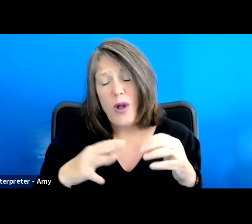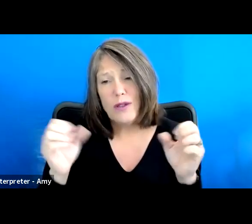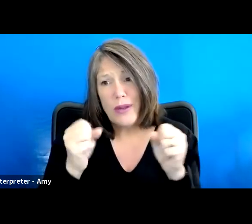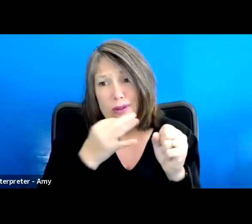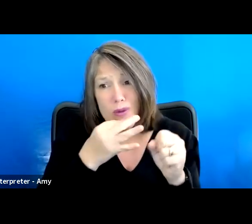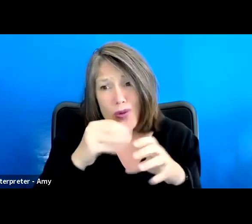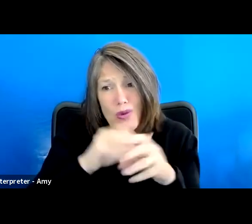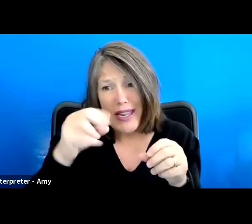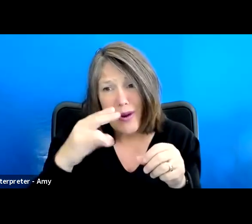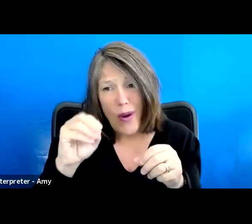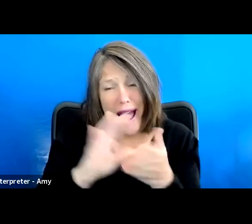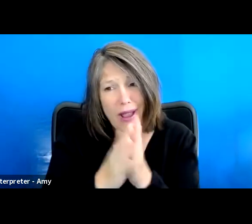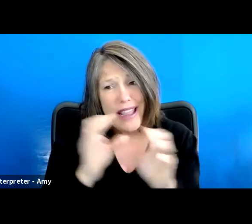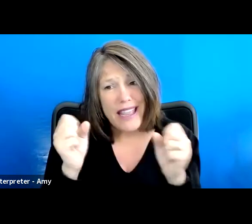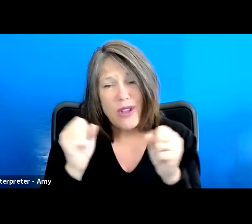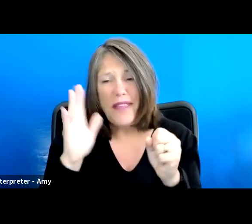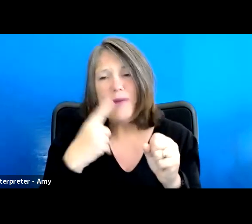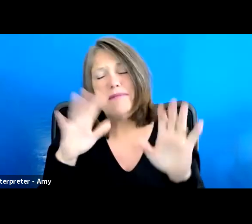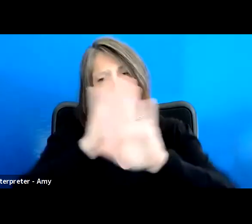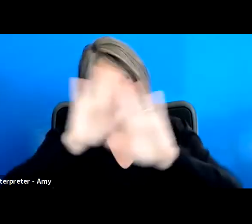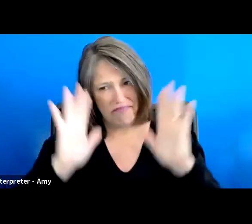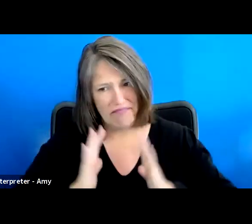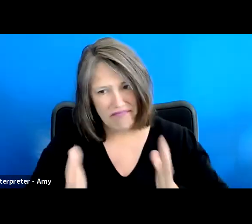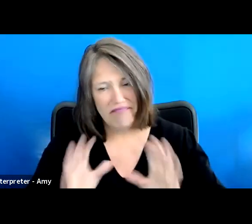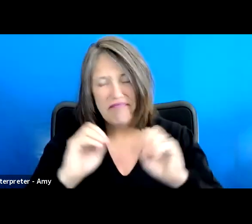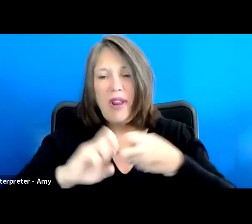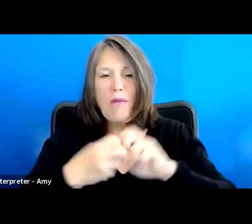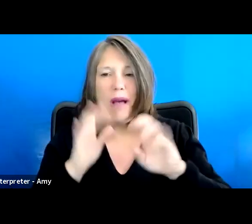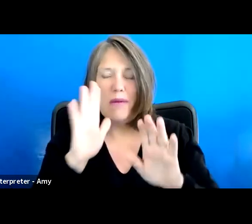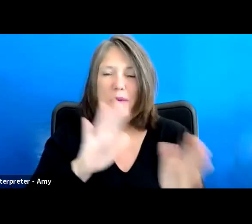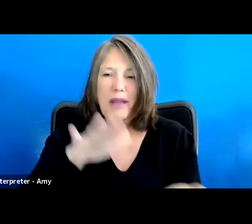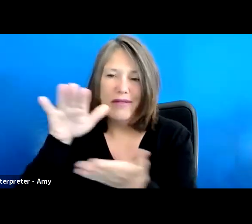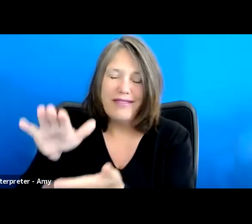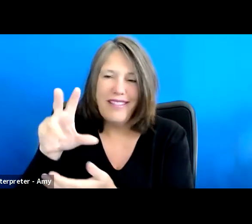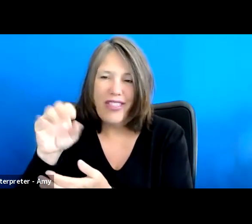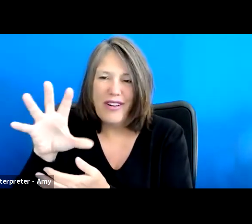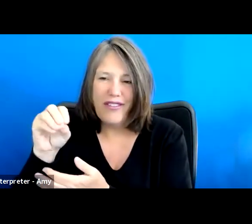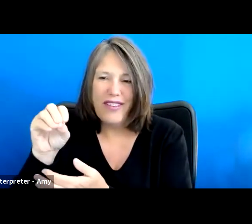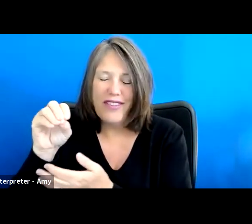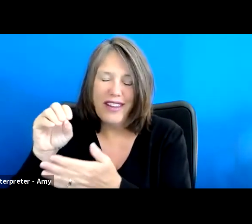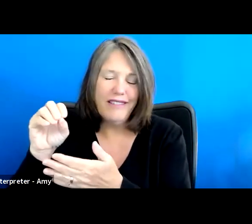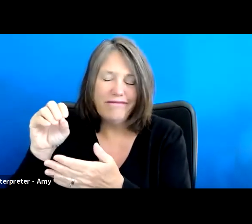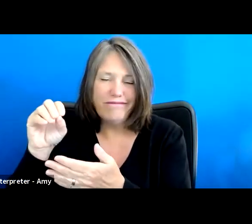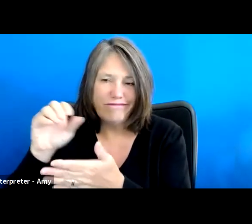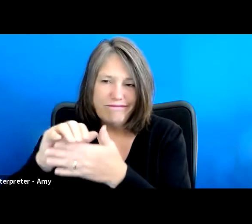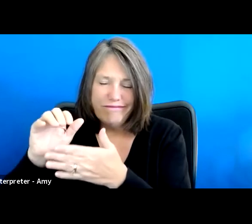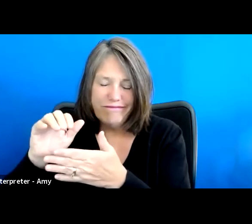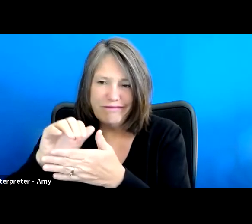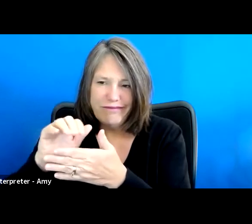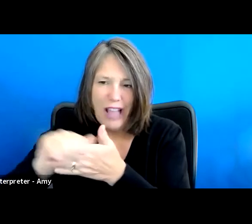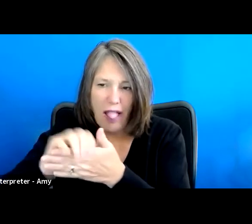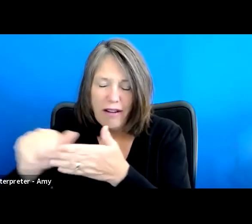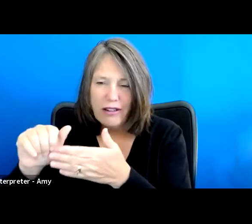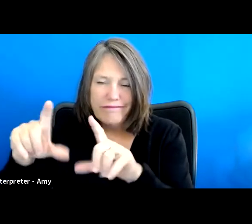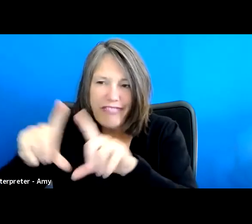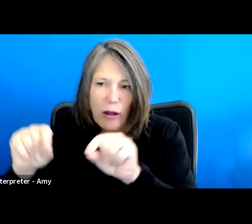Ohio, it gets cold. And they'll say, no problem. We'll set aside a $20, $30, $50 shopping voucher at the stores.